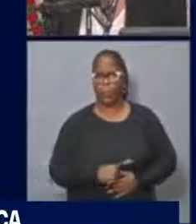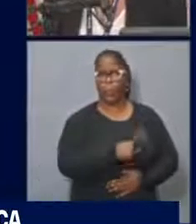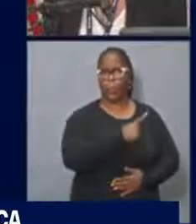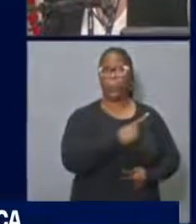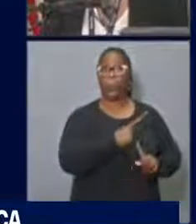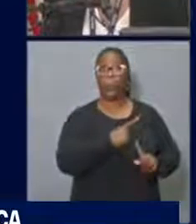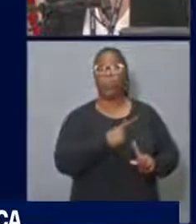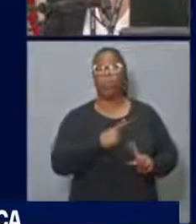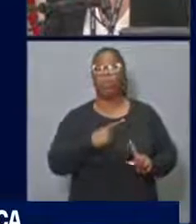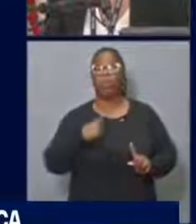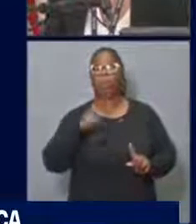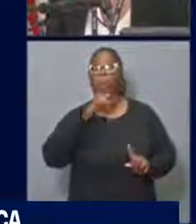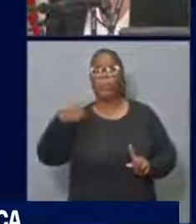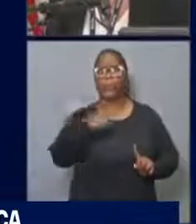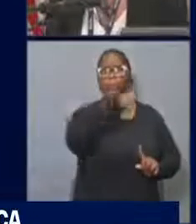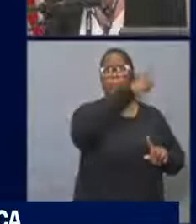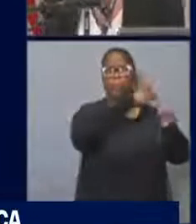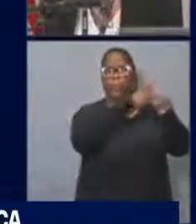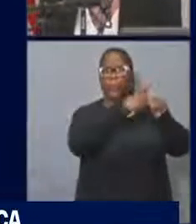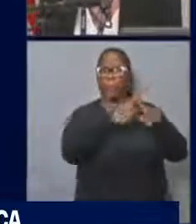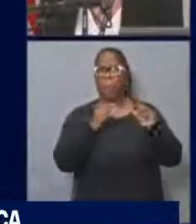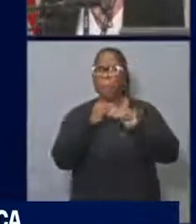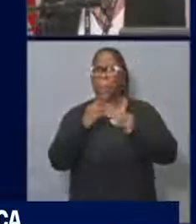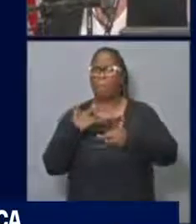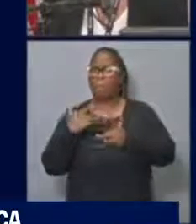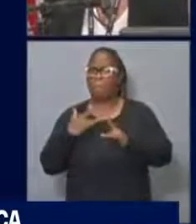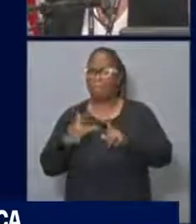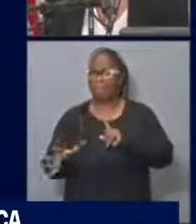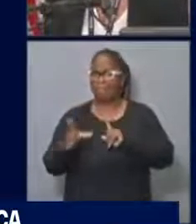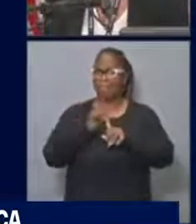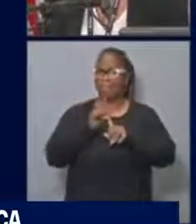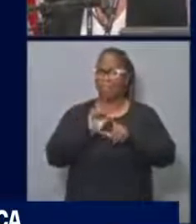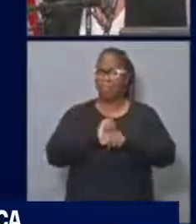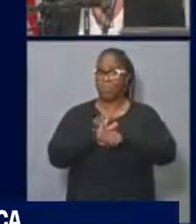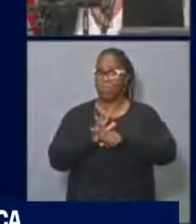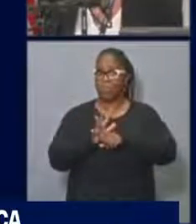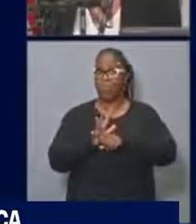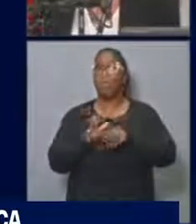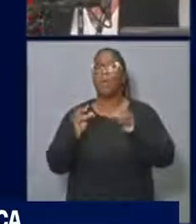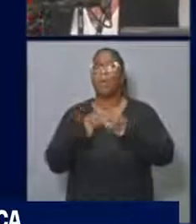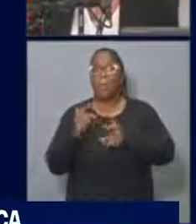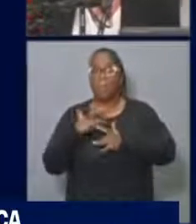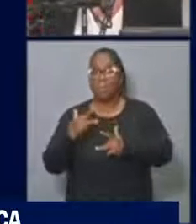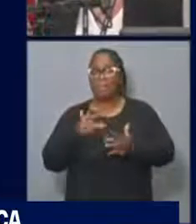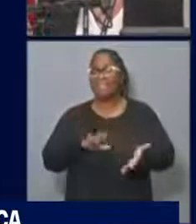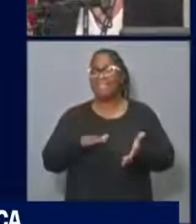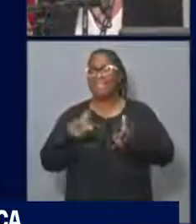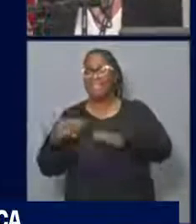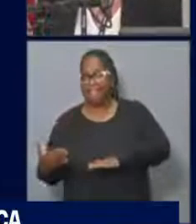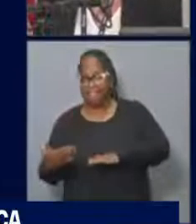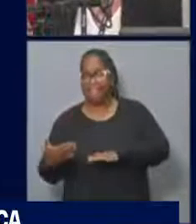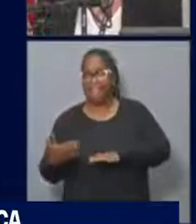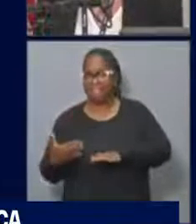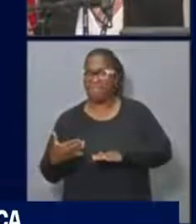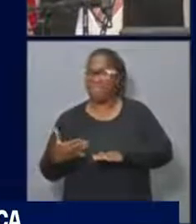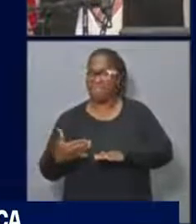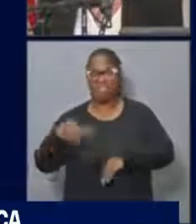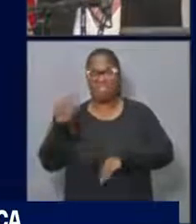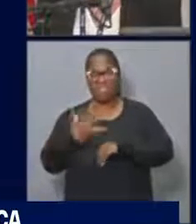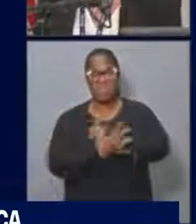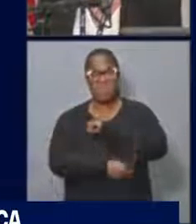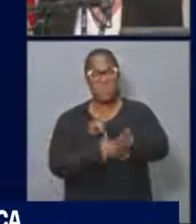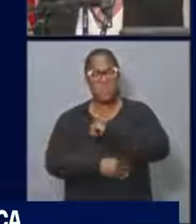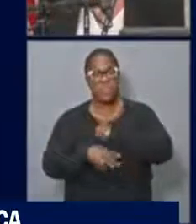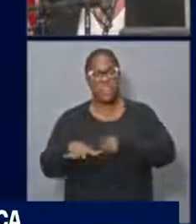levels of poverty are 4 times more likely to have COVID-19 than are people in communities with low levels of poverty. As